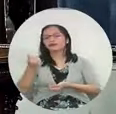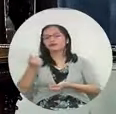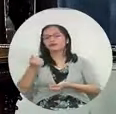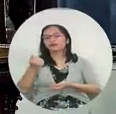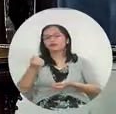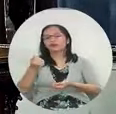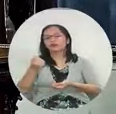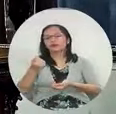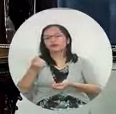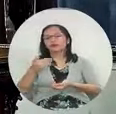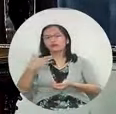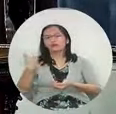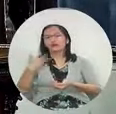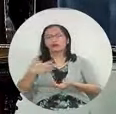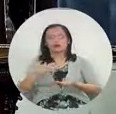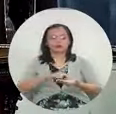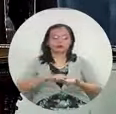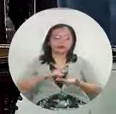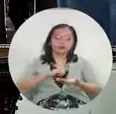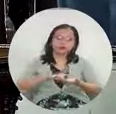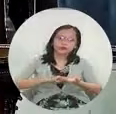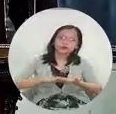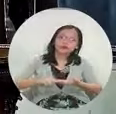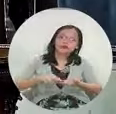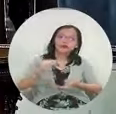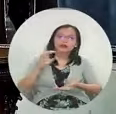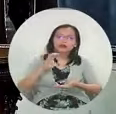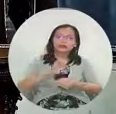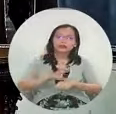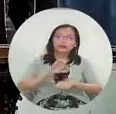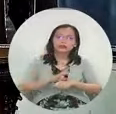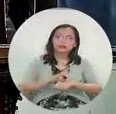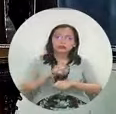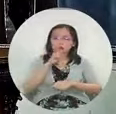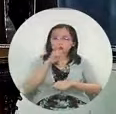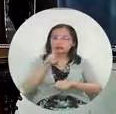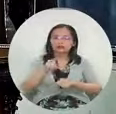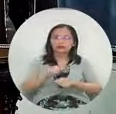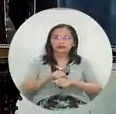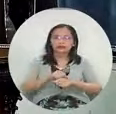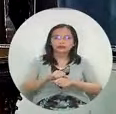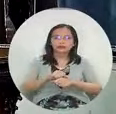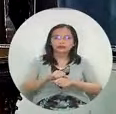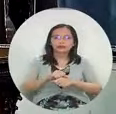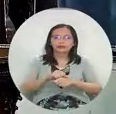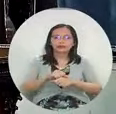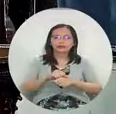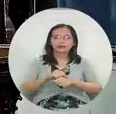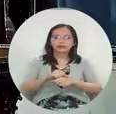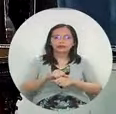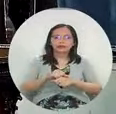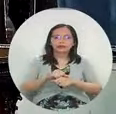Napay basketball, napay nindot ang kitchen, tarawa, pilay should.